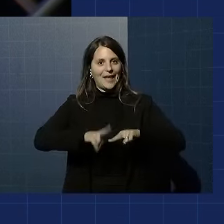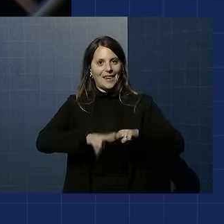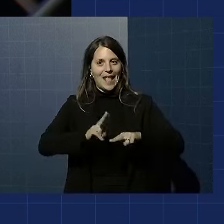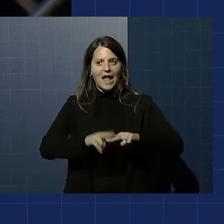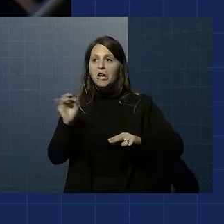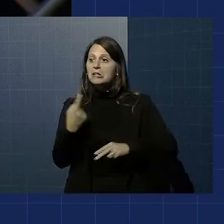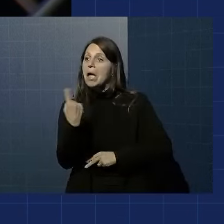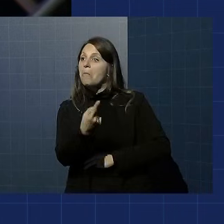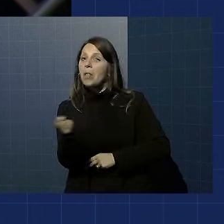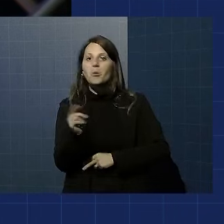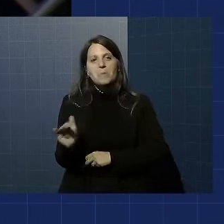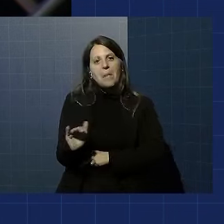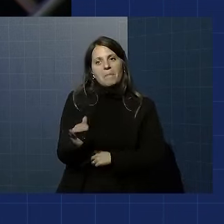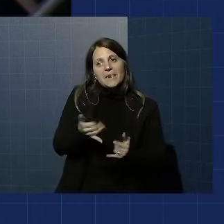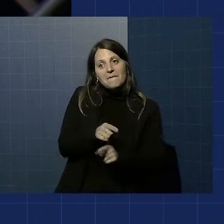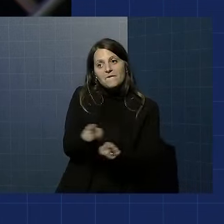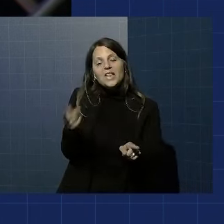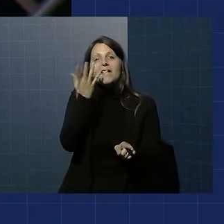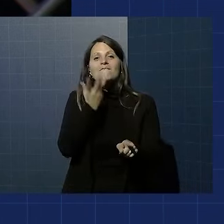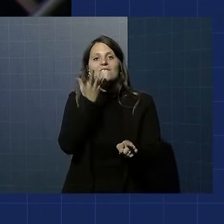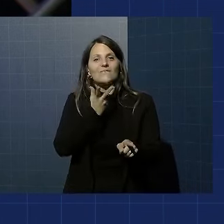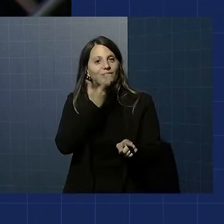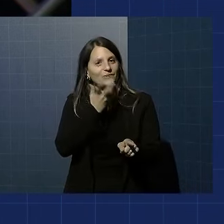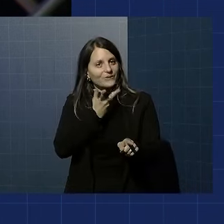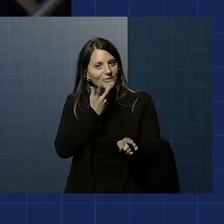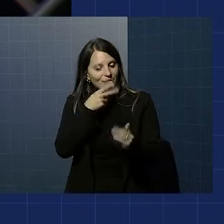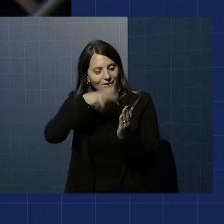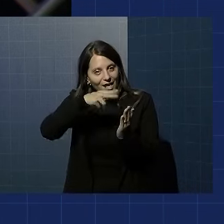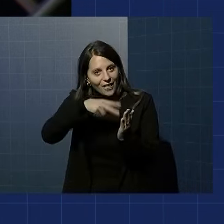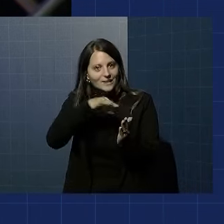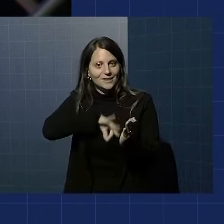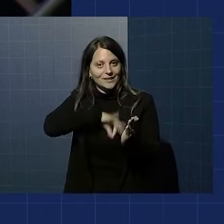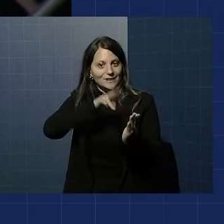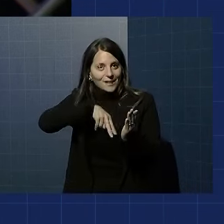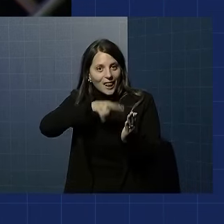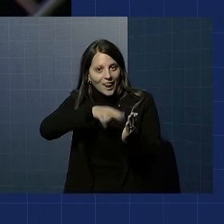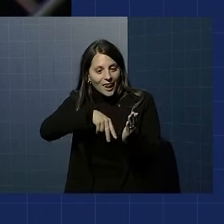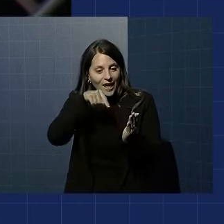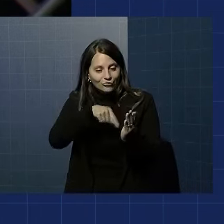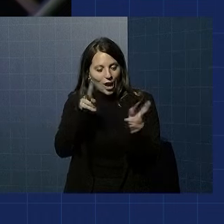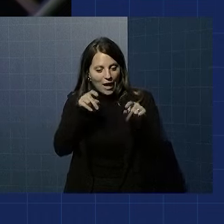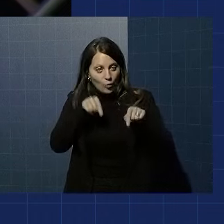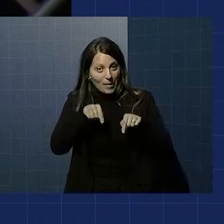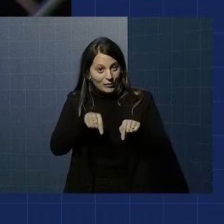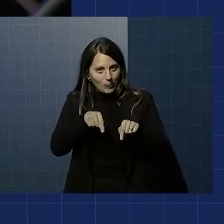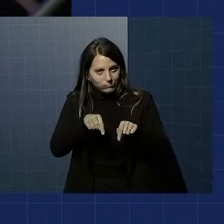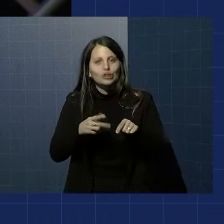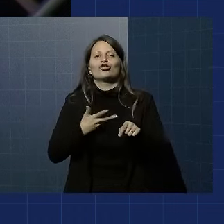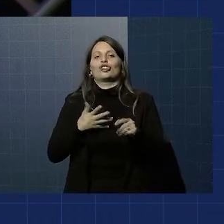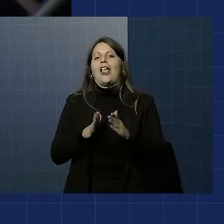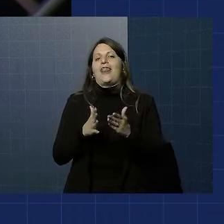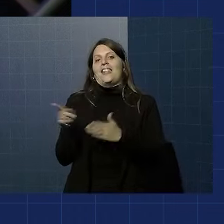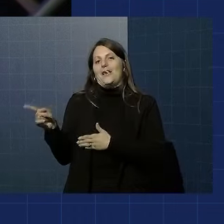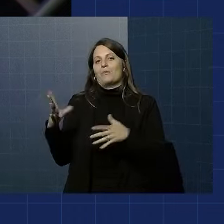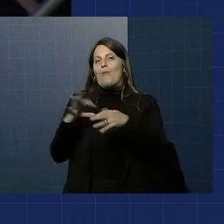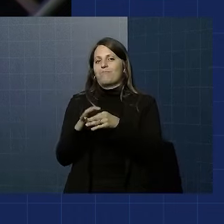qui presenti o i vostri figli vogliano o siano interessati ad affrontare l'argomento dell'esplorazione